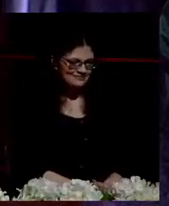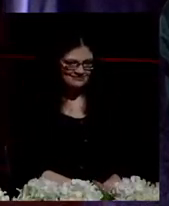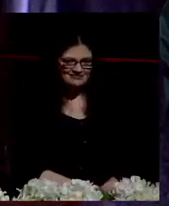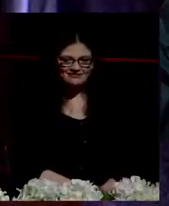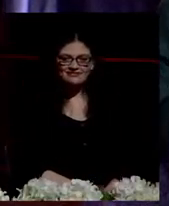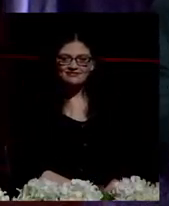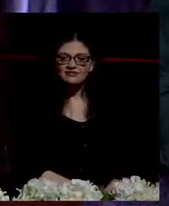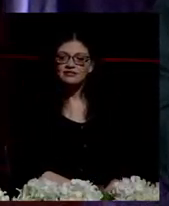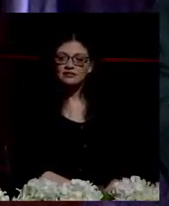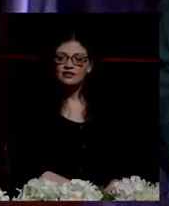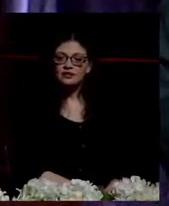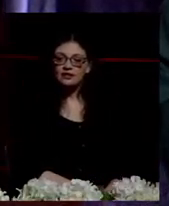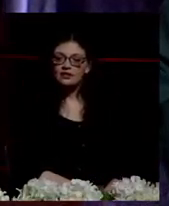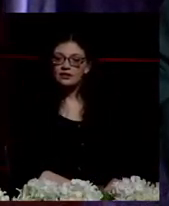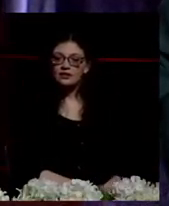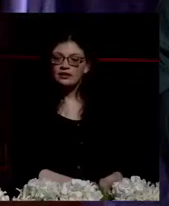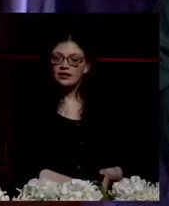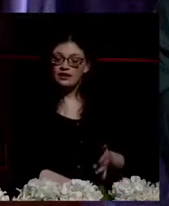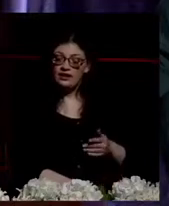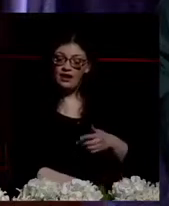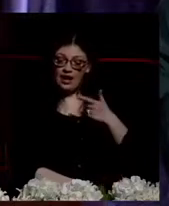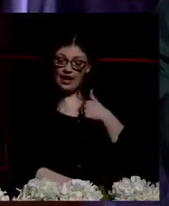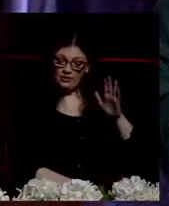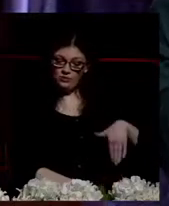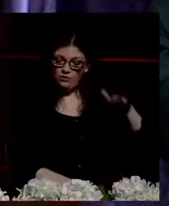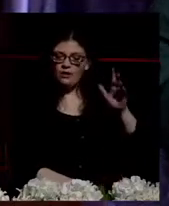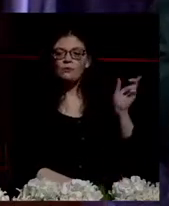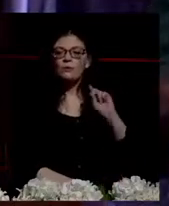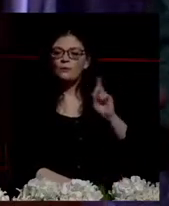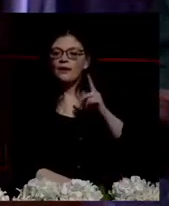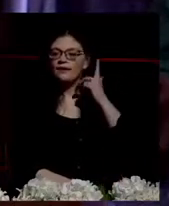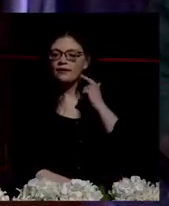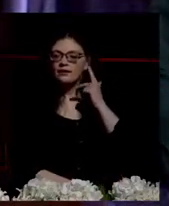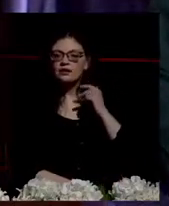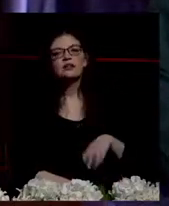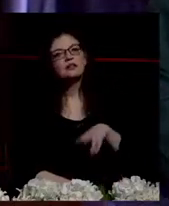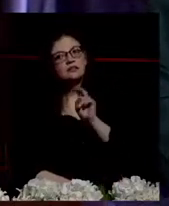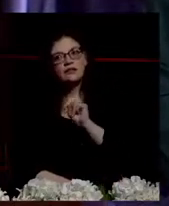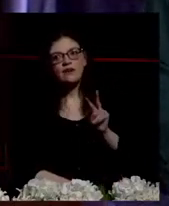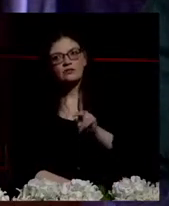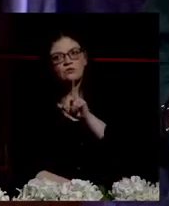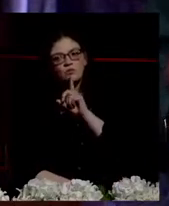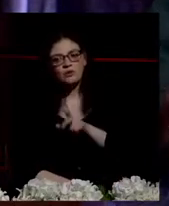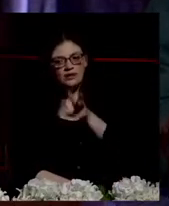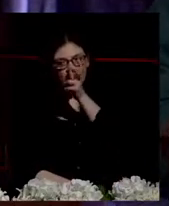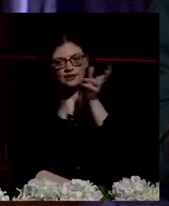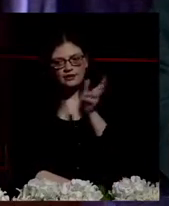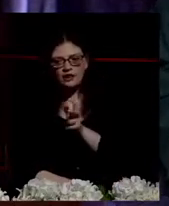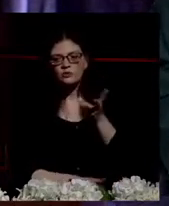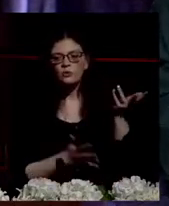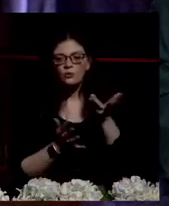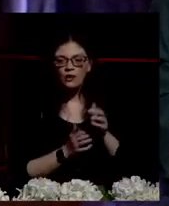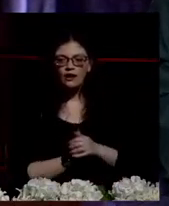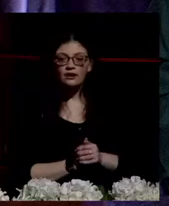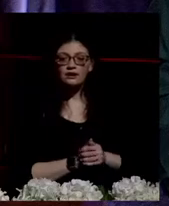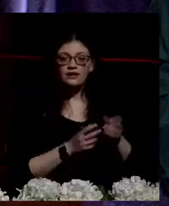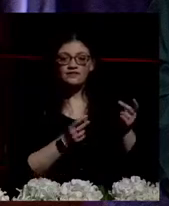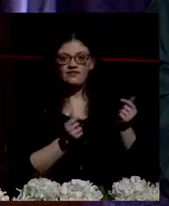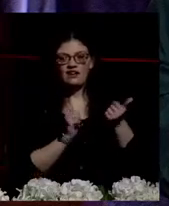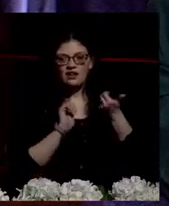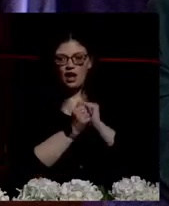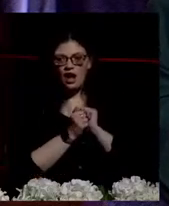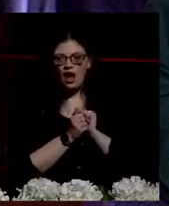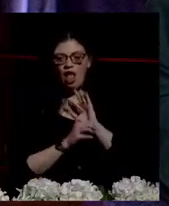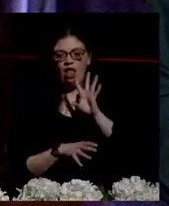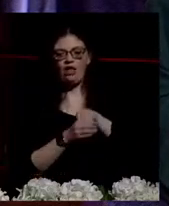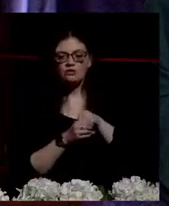As someone who grew up in Los Angeles, I'm here to tell you that Nevadans are terrible at this. One of the fastest ways to get yourself in trouble in